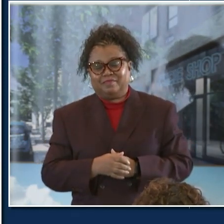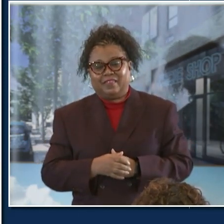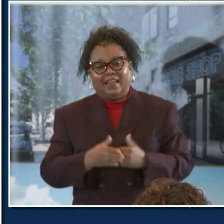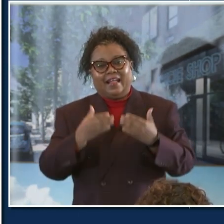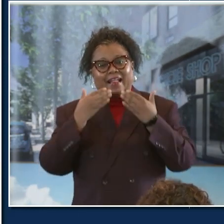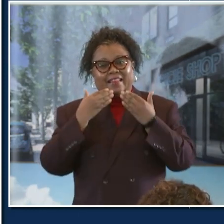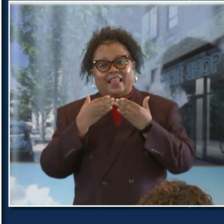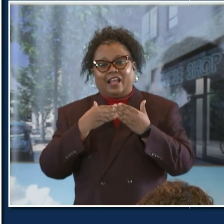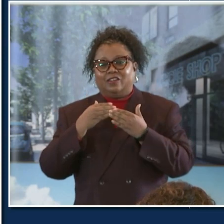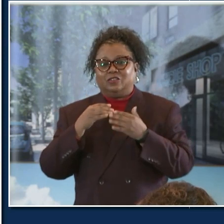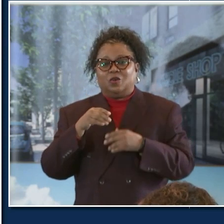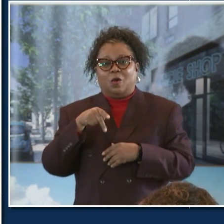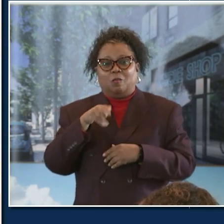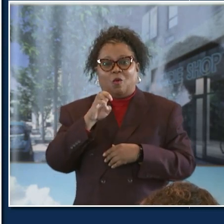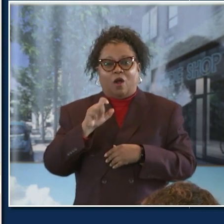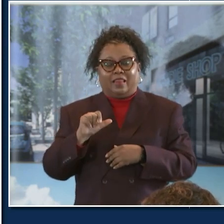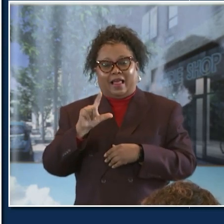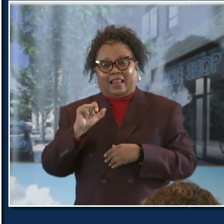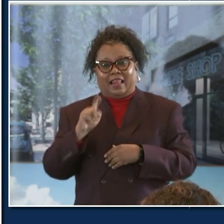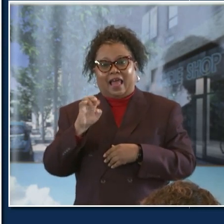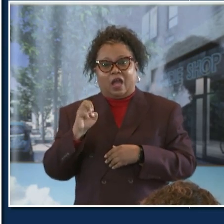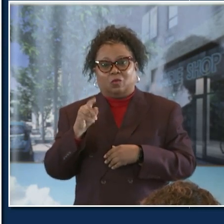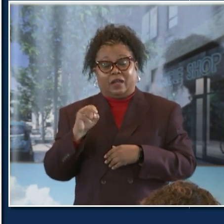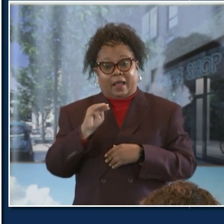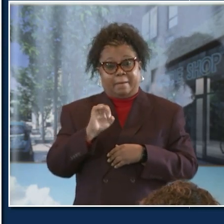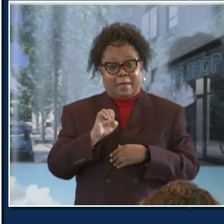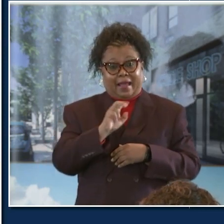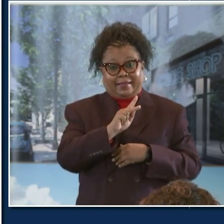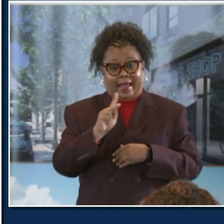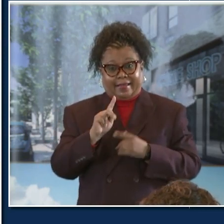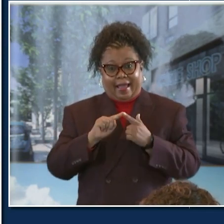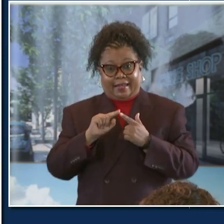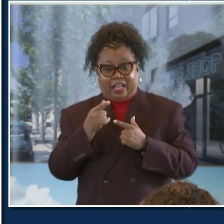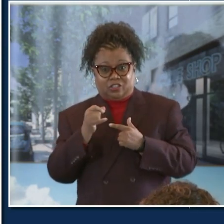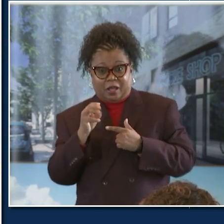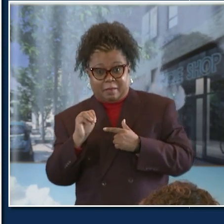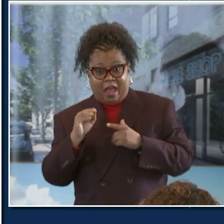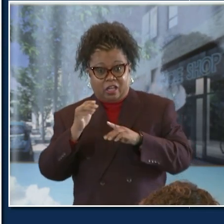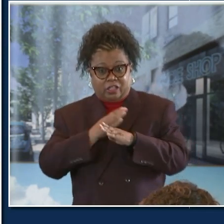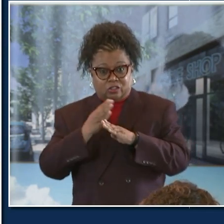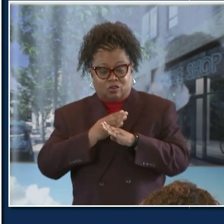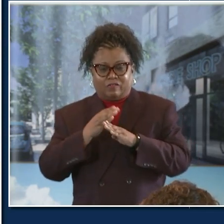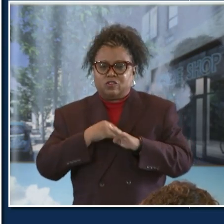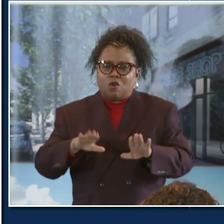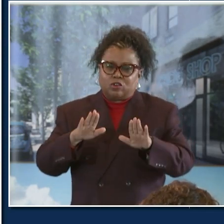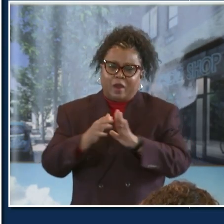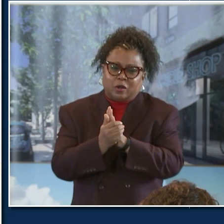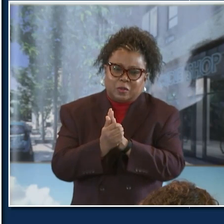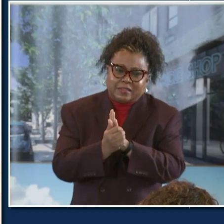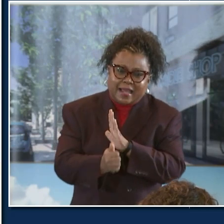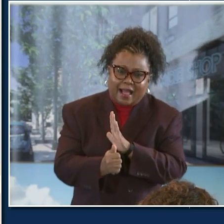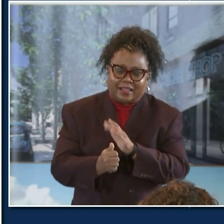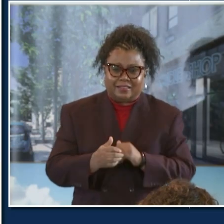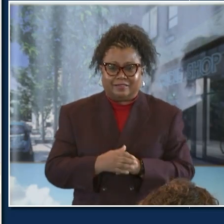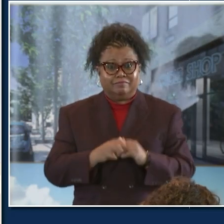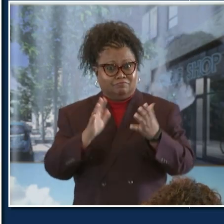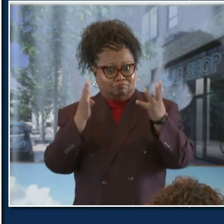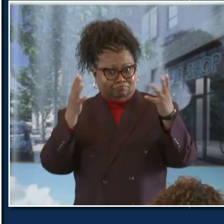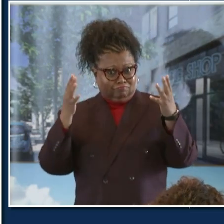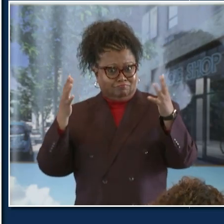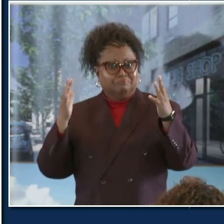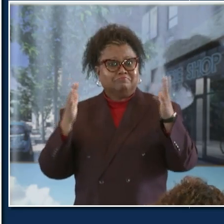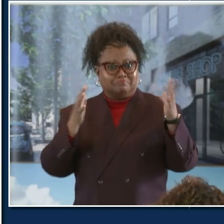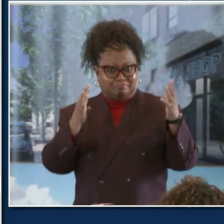Thank you to BOA, Blackwood, MIKK, and GMA Construction for your incredible talent. And